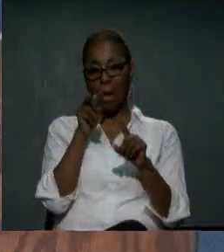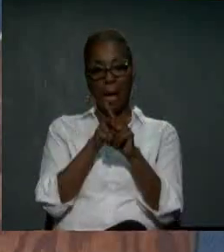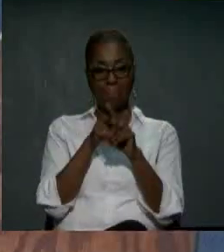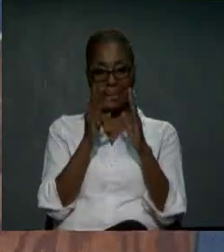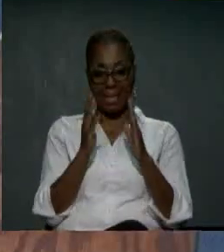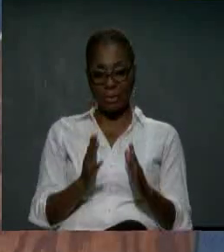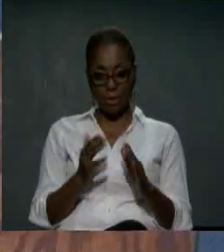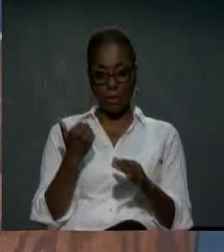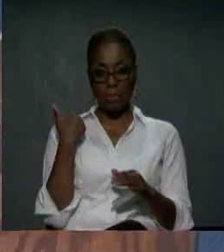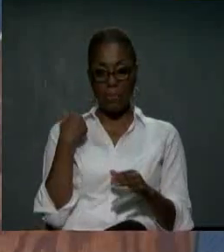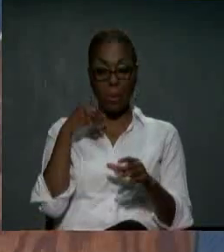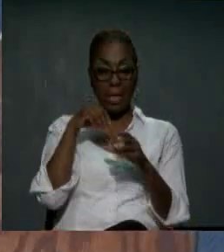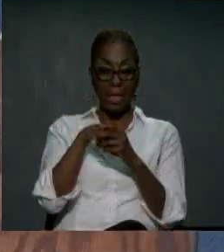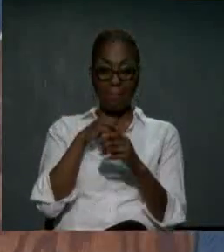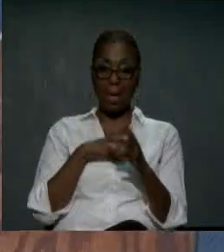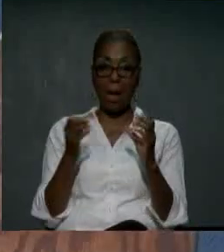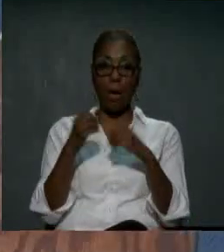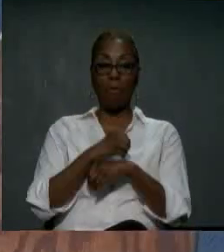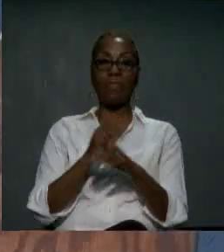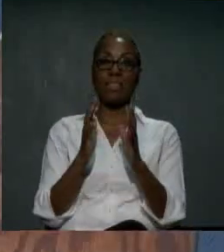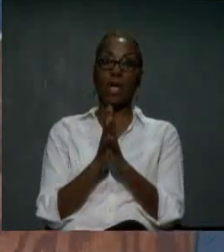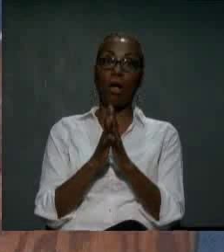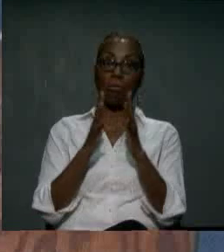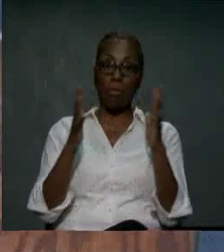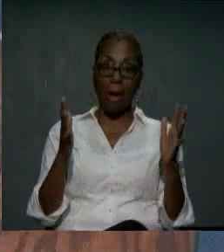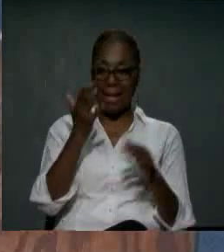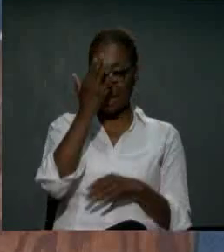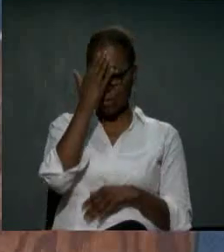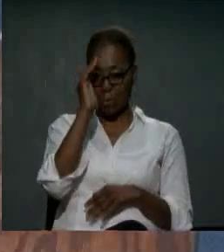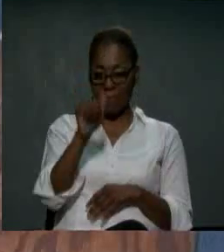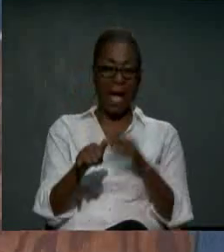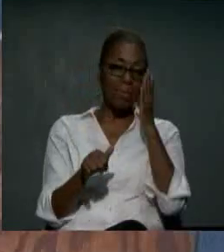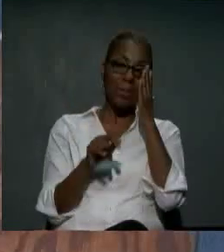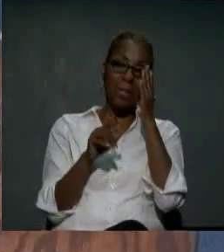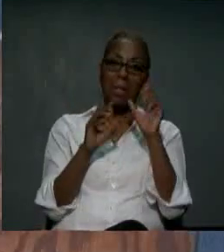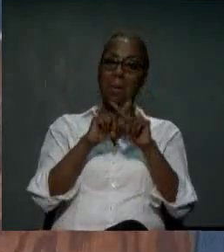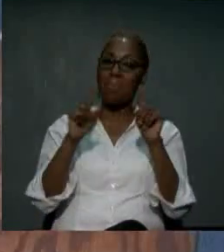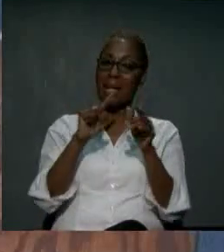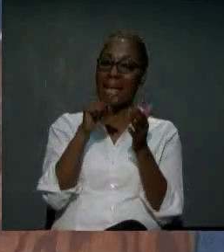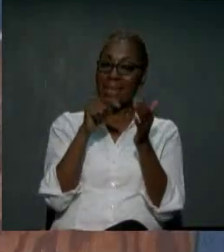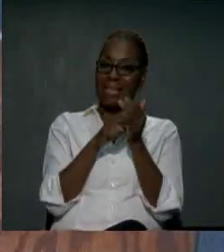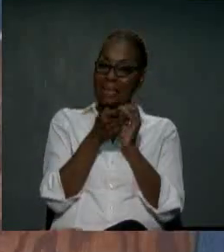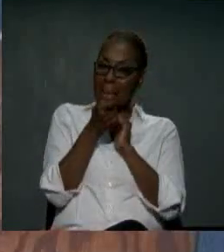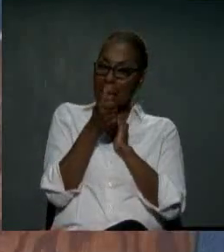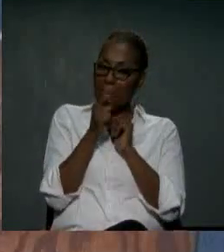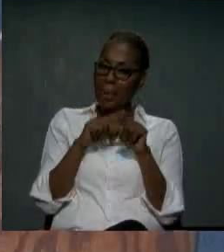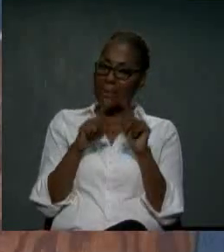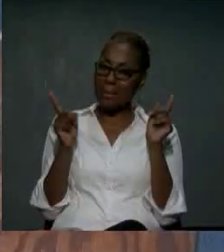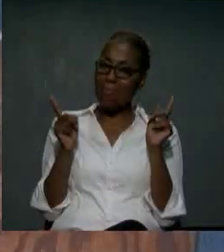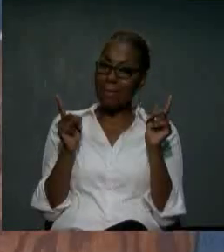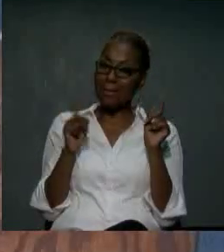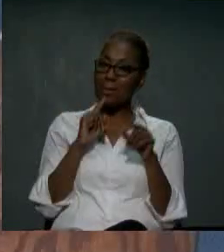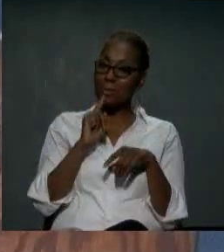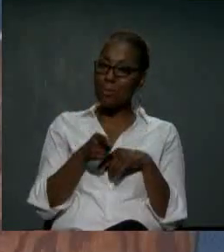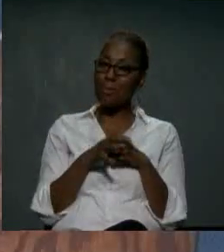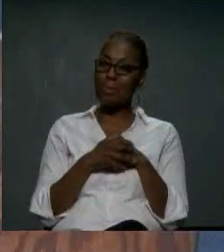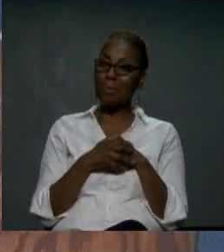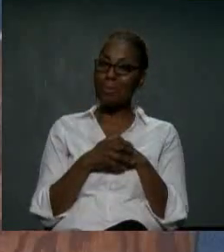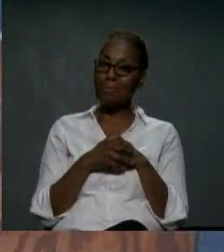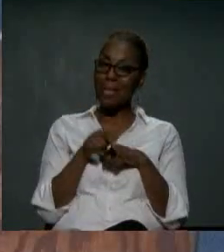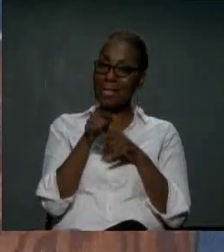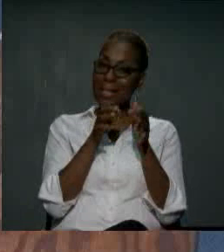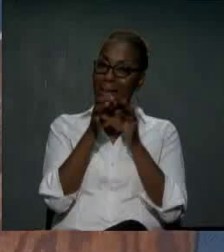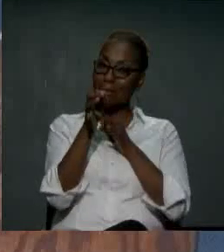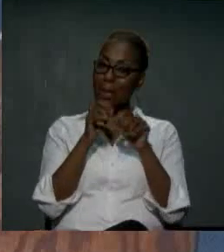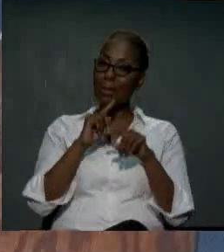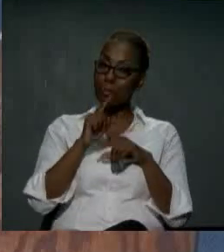He's in my office a lot, I know that. This is a little bit different. It is a little bit different. It's true what he says,